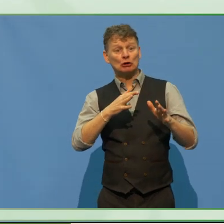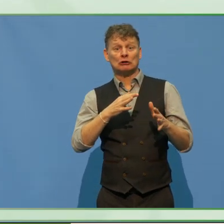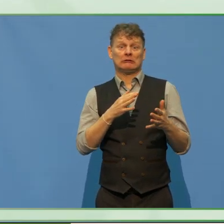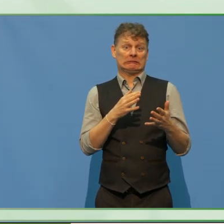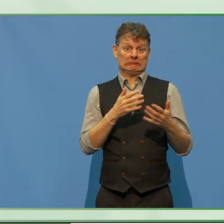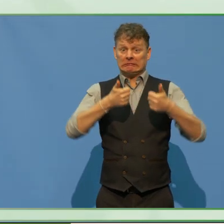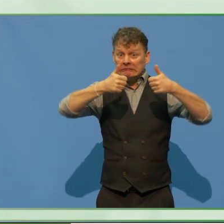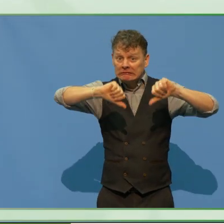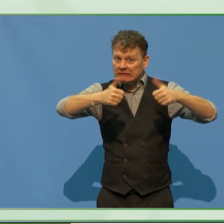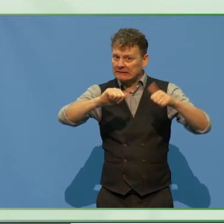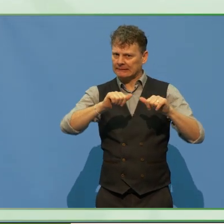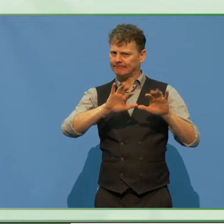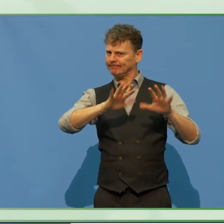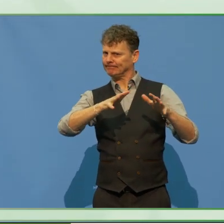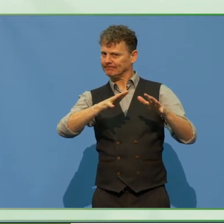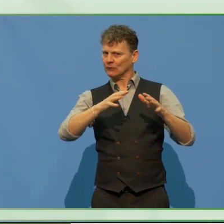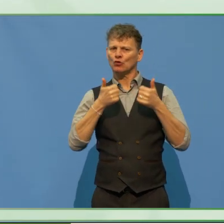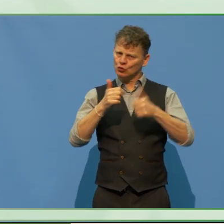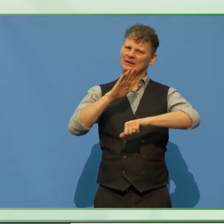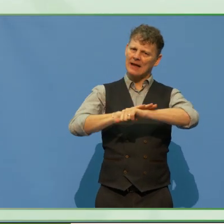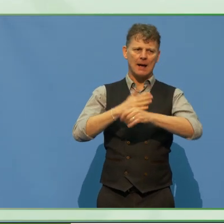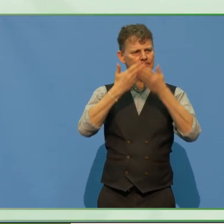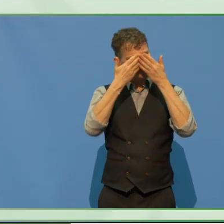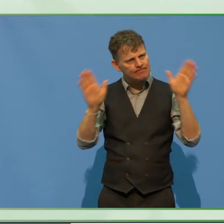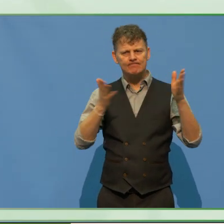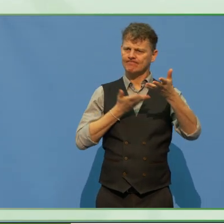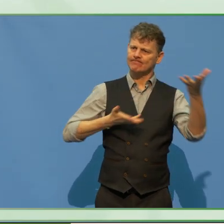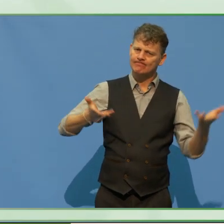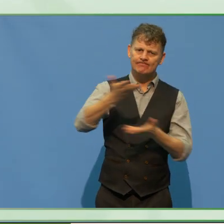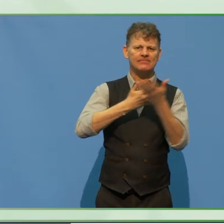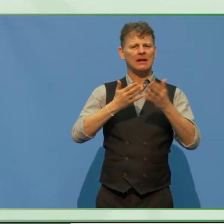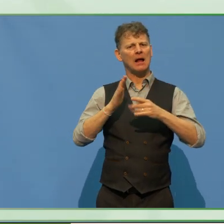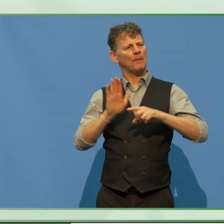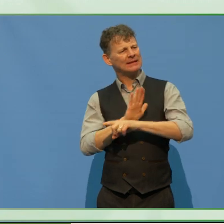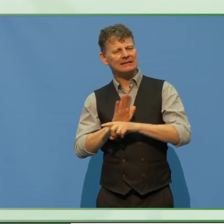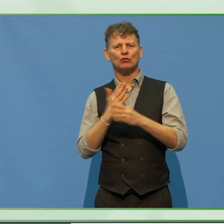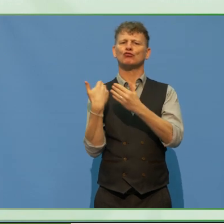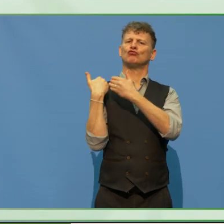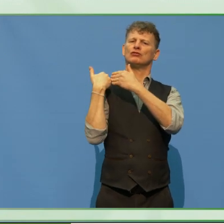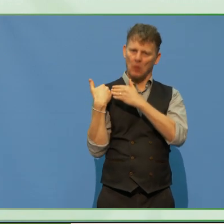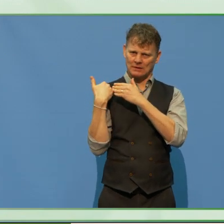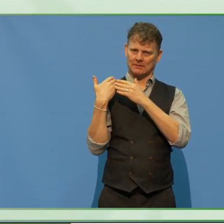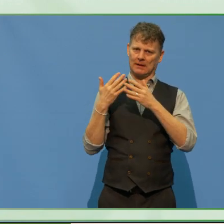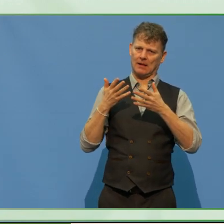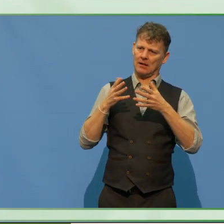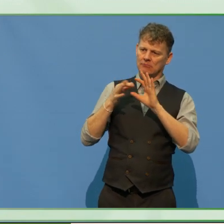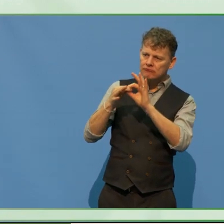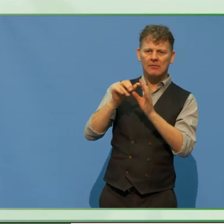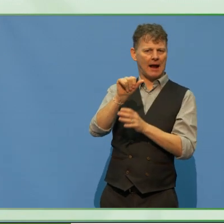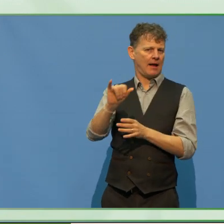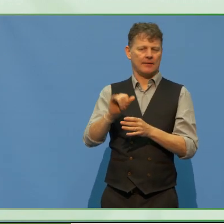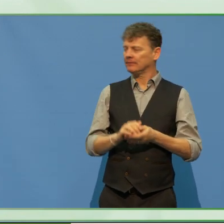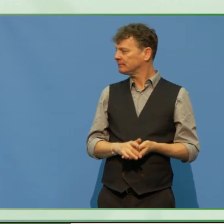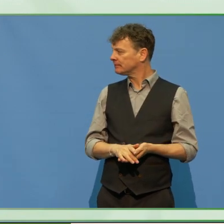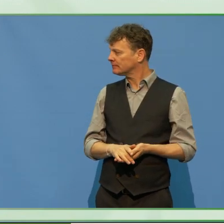time for us to go up and go broad and talk about responsible business and responsible AI. That would be a great sense. And just to give